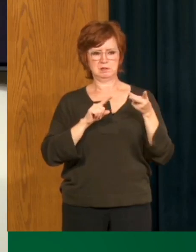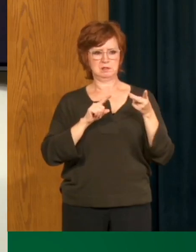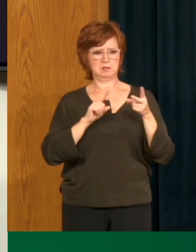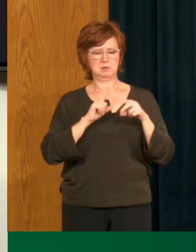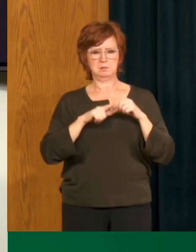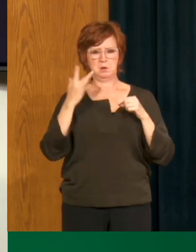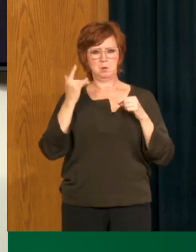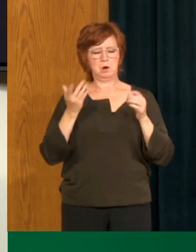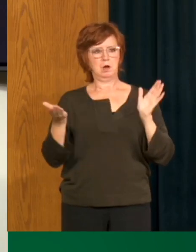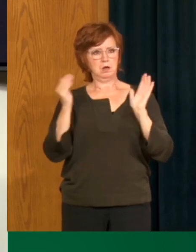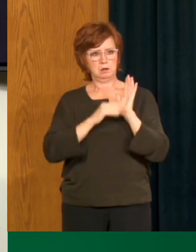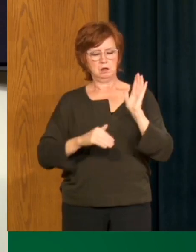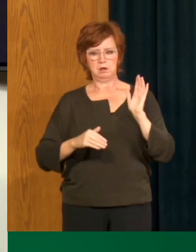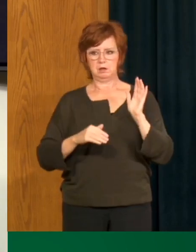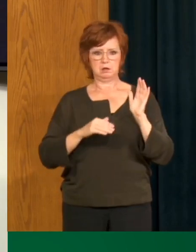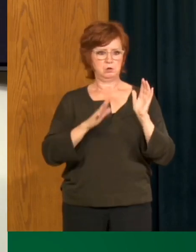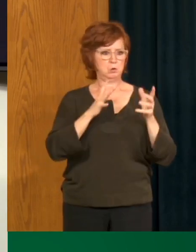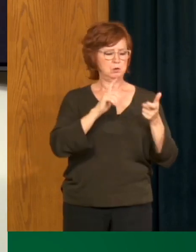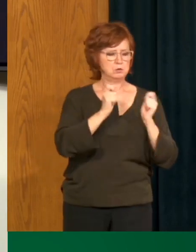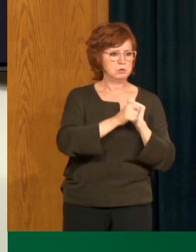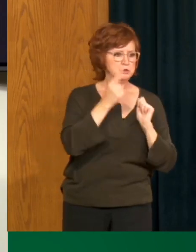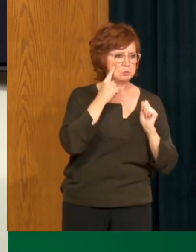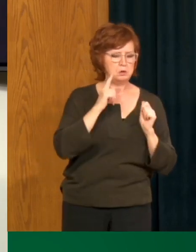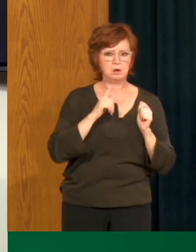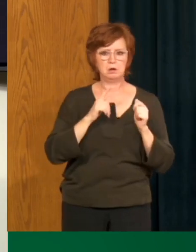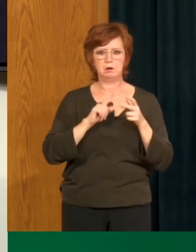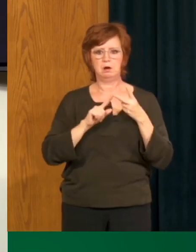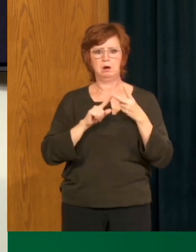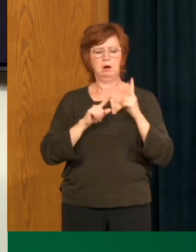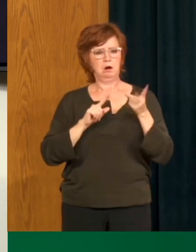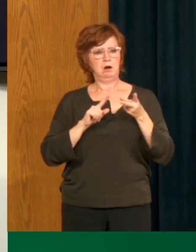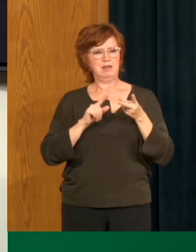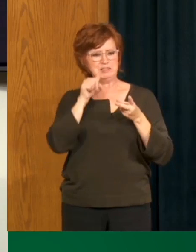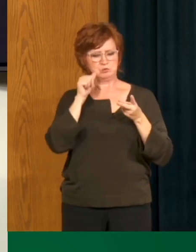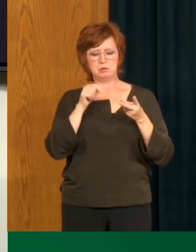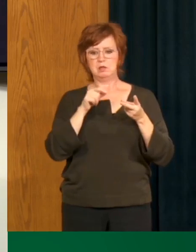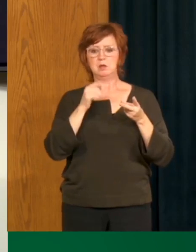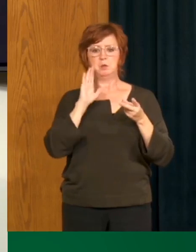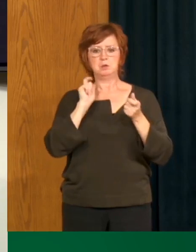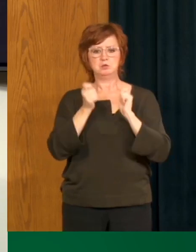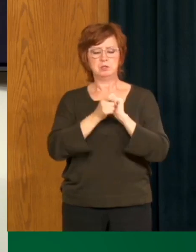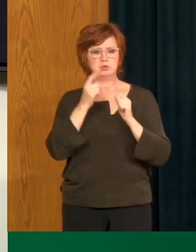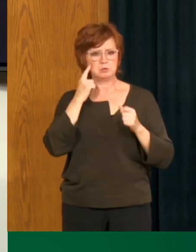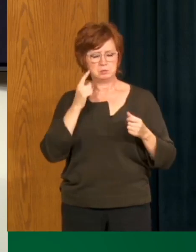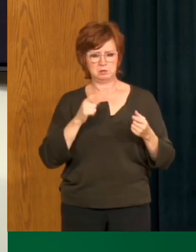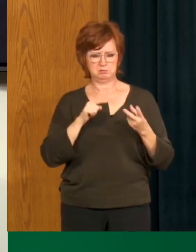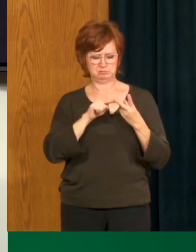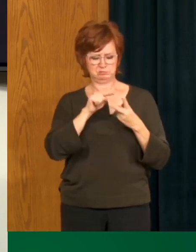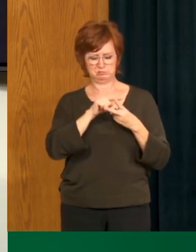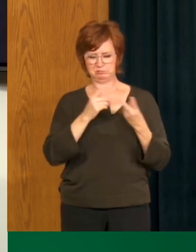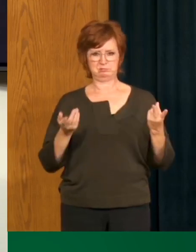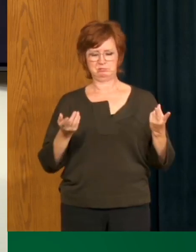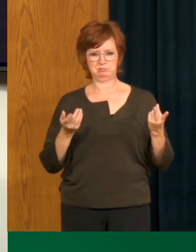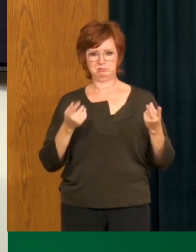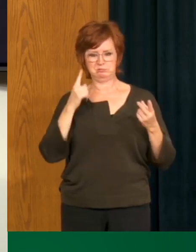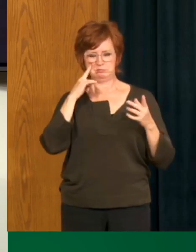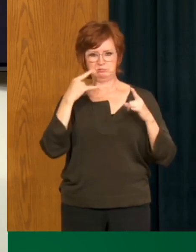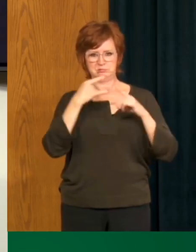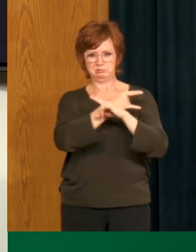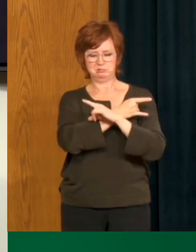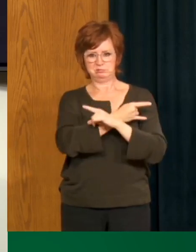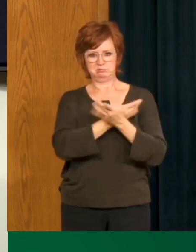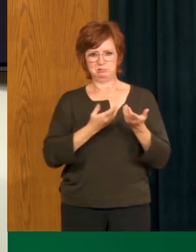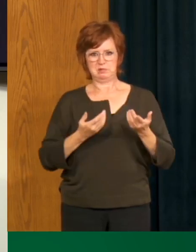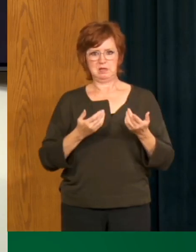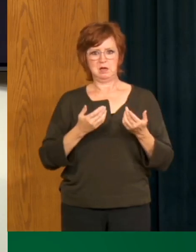time. Like, we saw very specific information with the, very small rural municipalities named